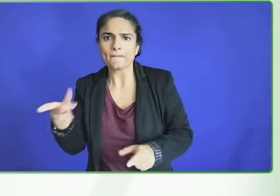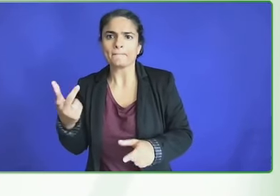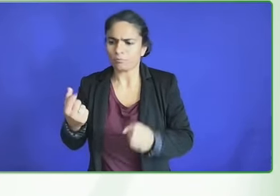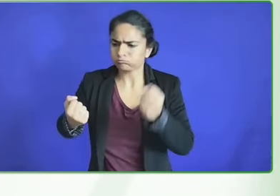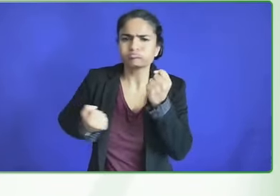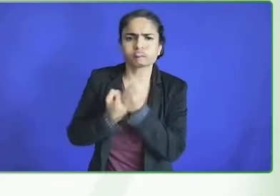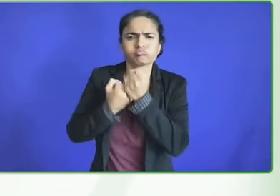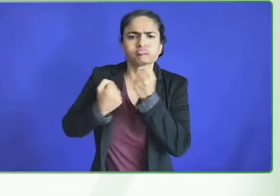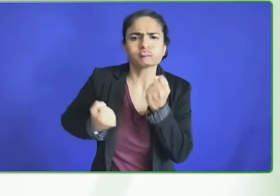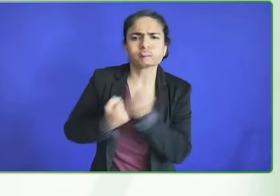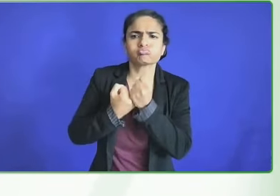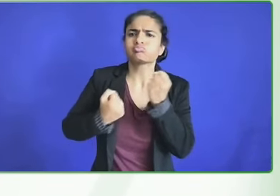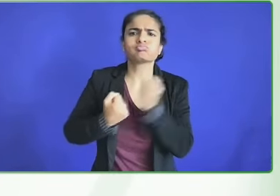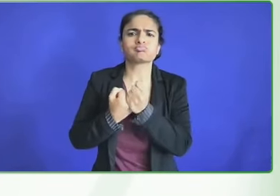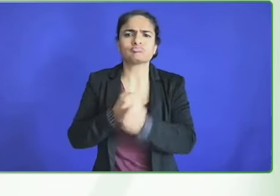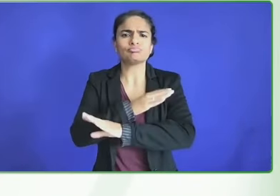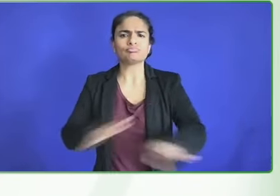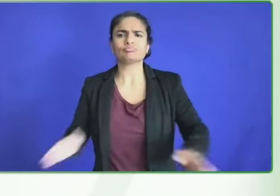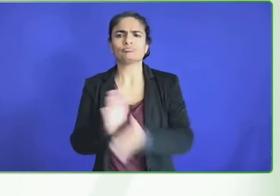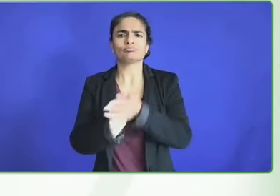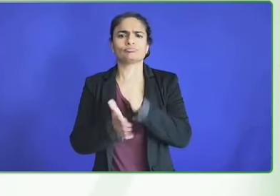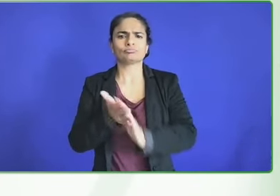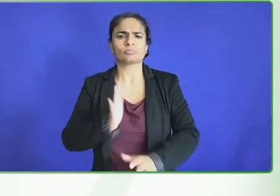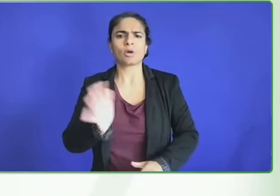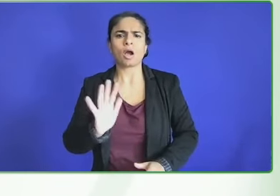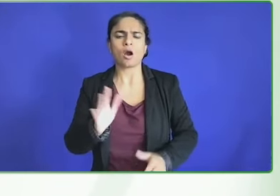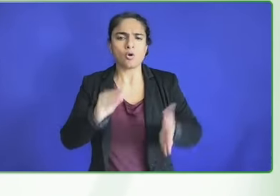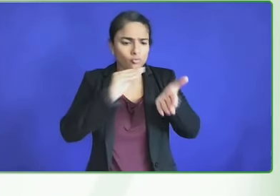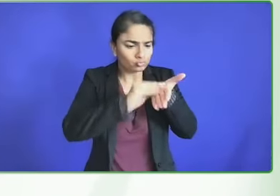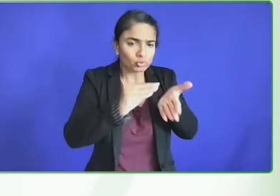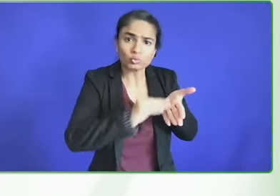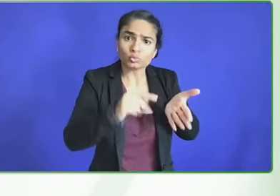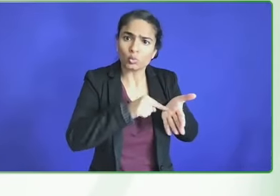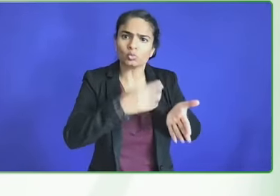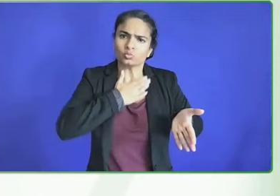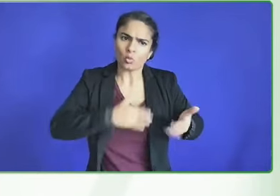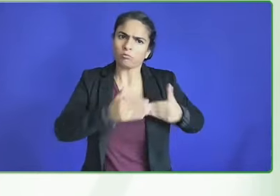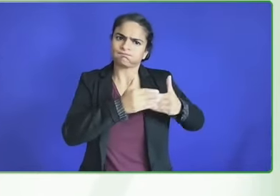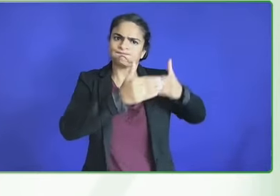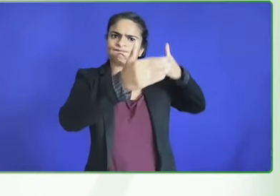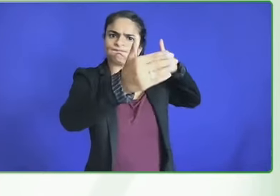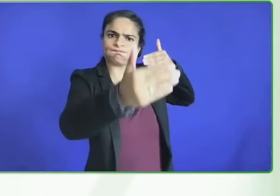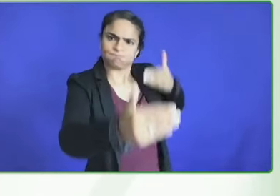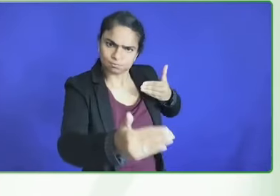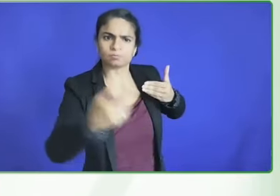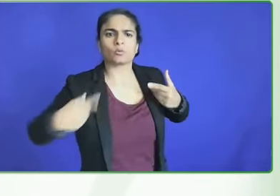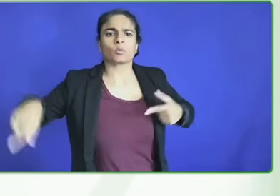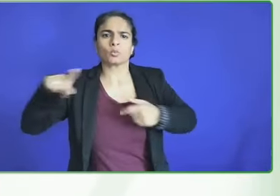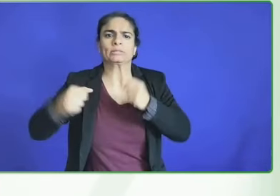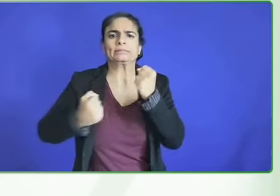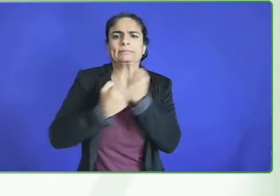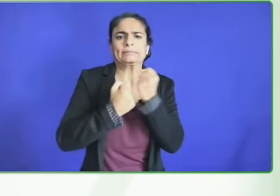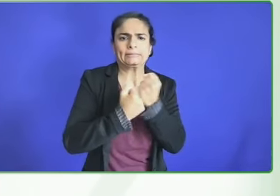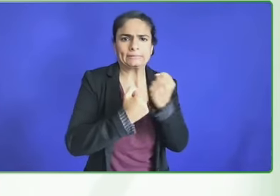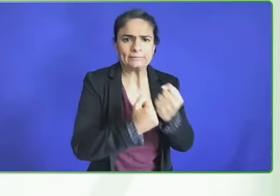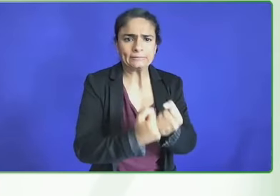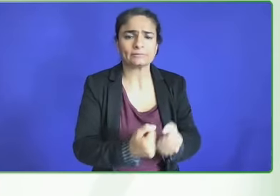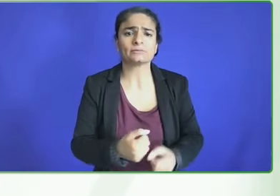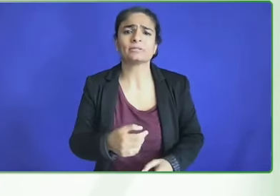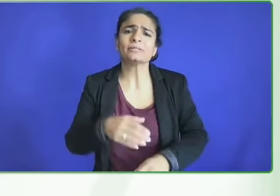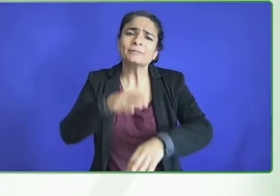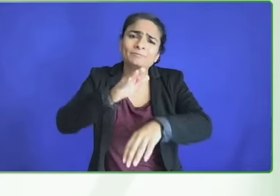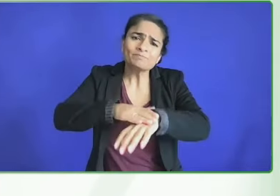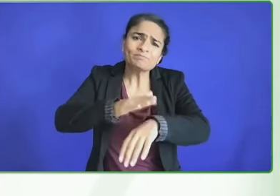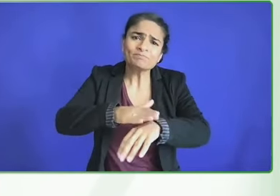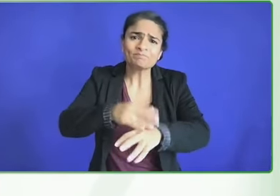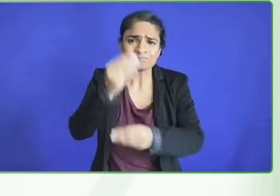you have 1 minute left in your presentation. Apologies for interrupting you, if that's okay. 1 minute left. Thank you. Right. Thank you. I'll just move